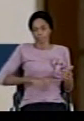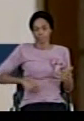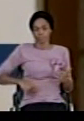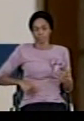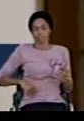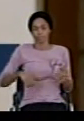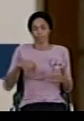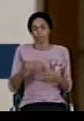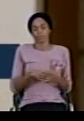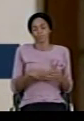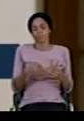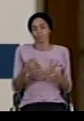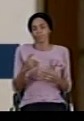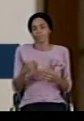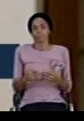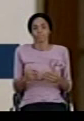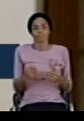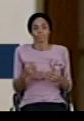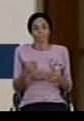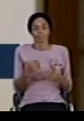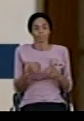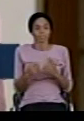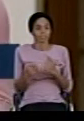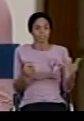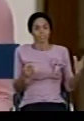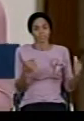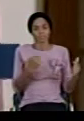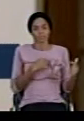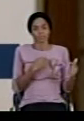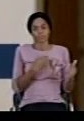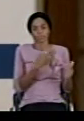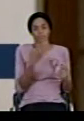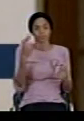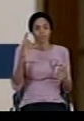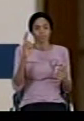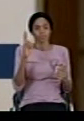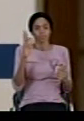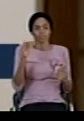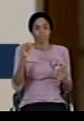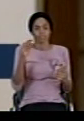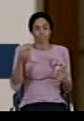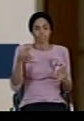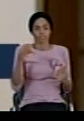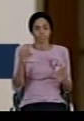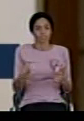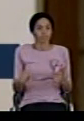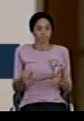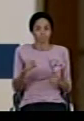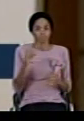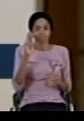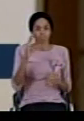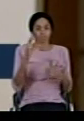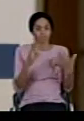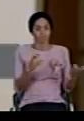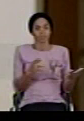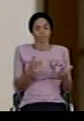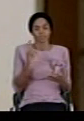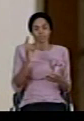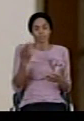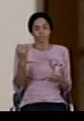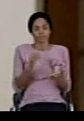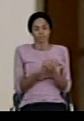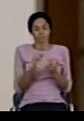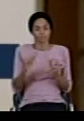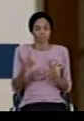my left breast. There were lumps, about two of them there, and then one was removed. The